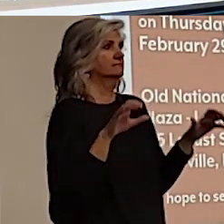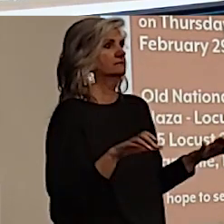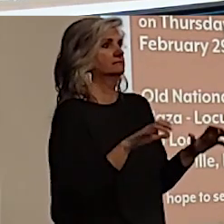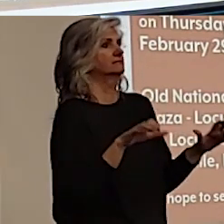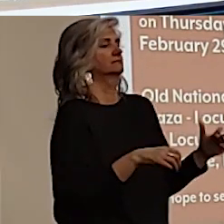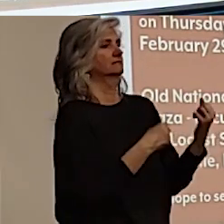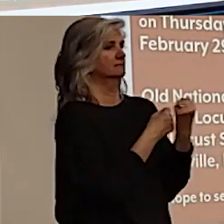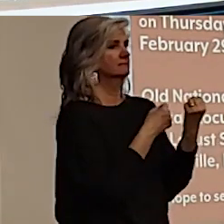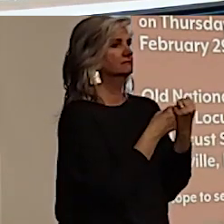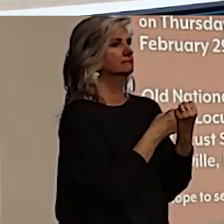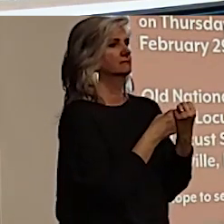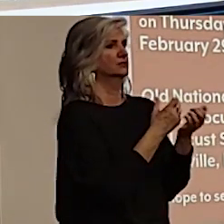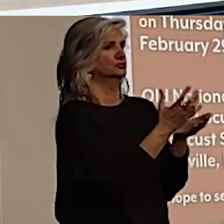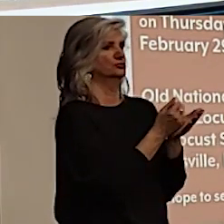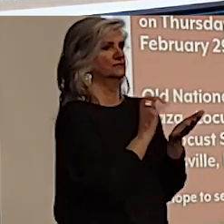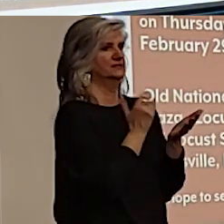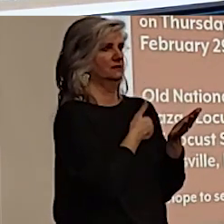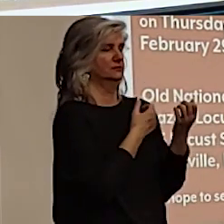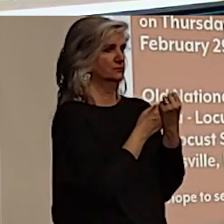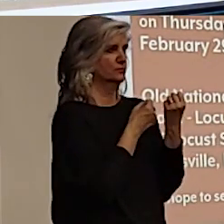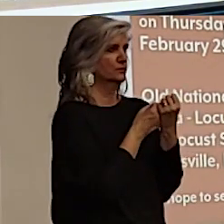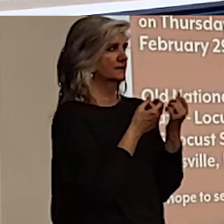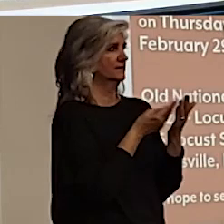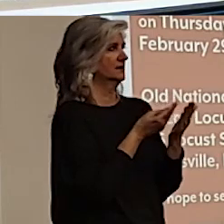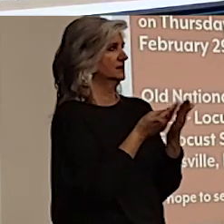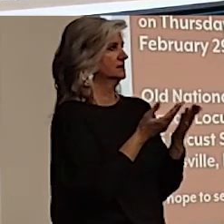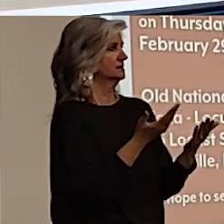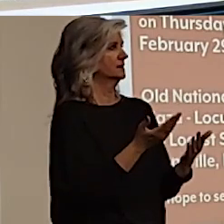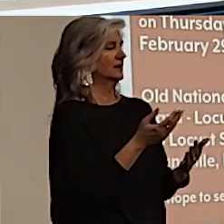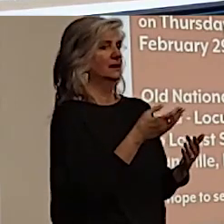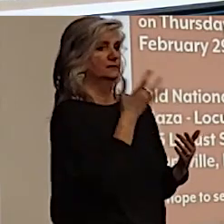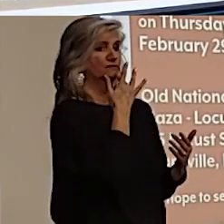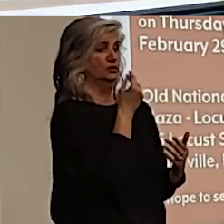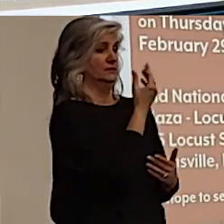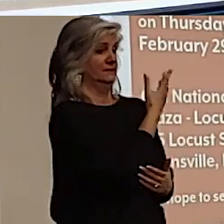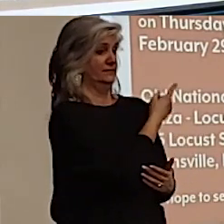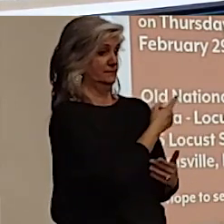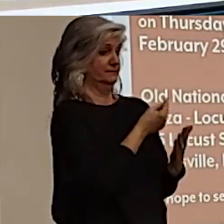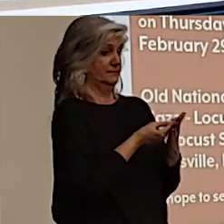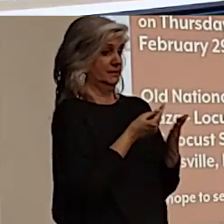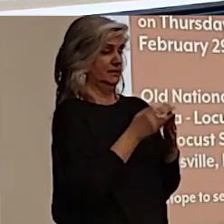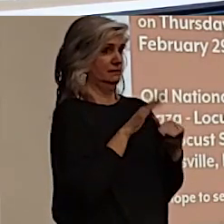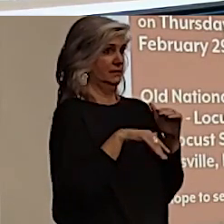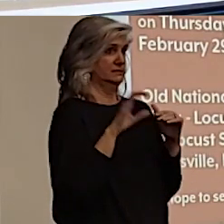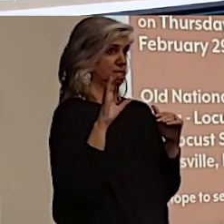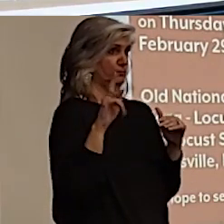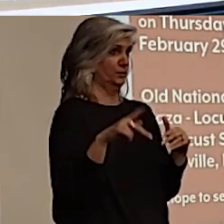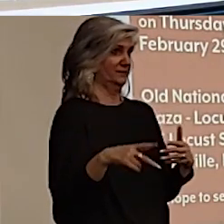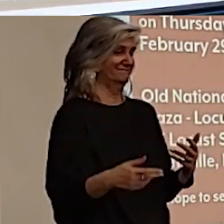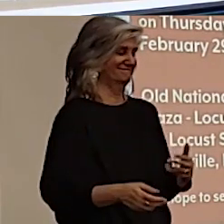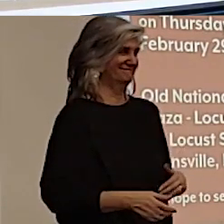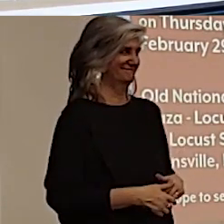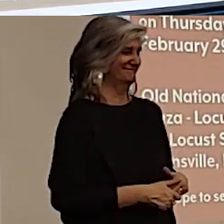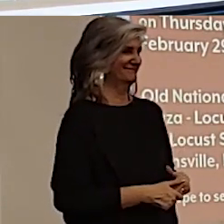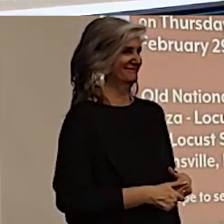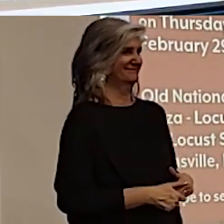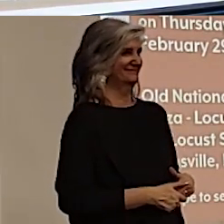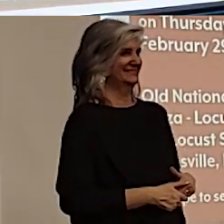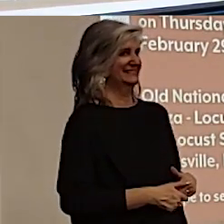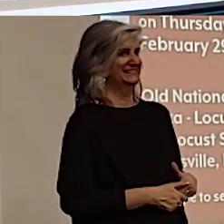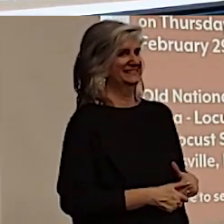deserves our support. It deserves our financial support. And I'd rather give them some money than CenterPoint. So please.